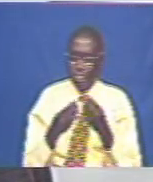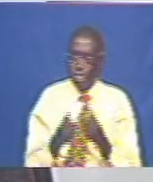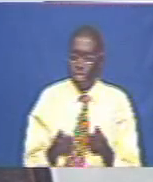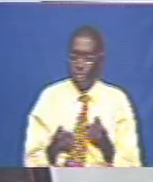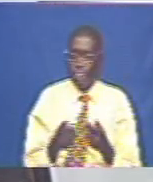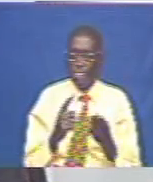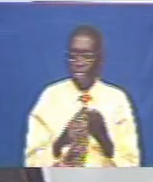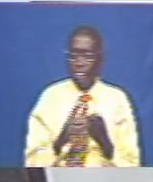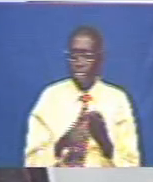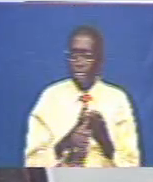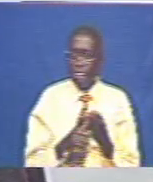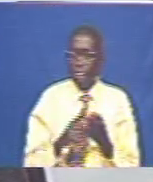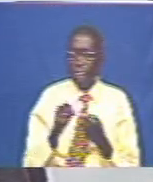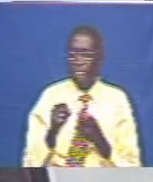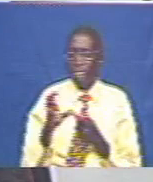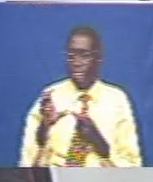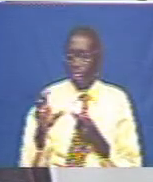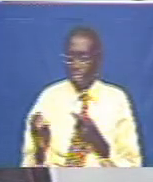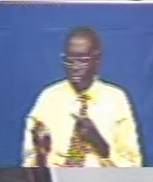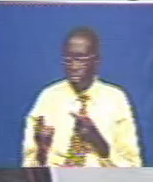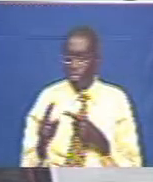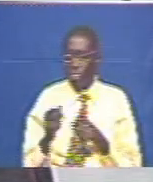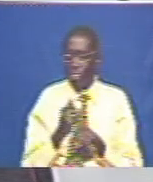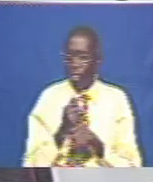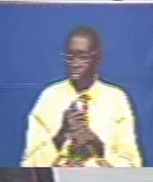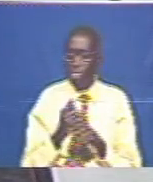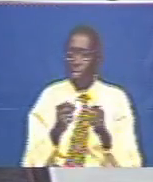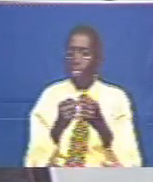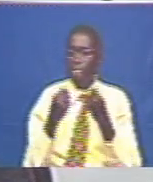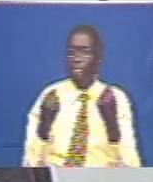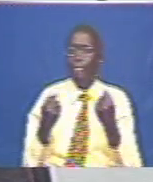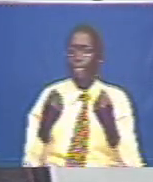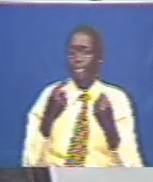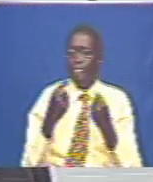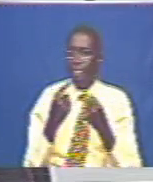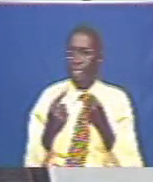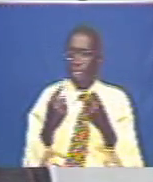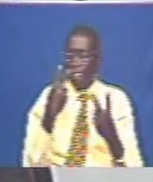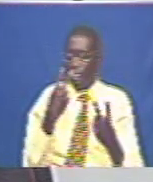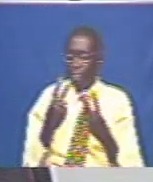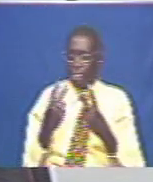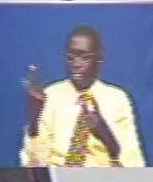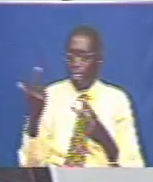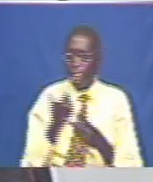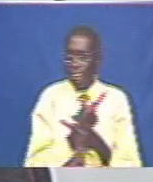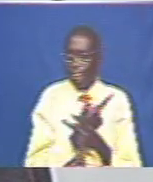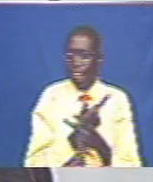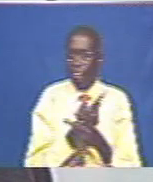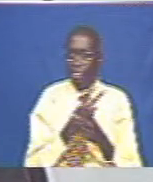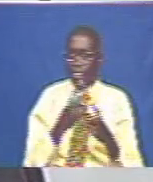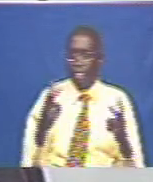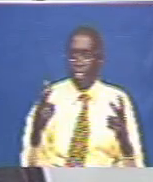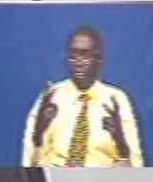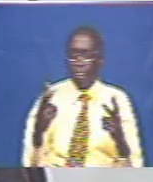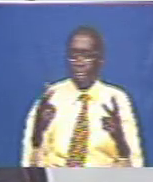One on the SACCOs, what they do with their savings. One thing I observed, last week I held I brought